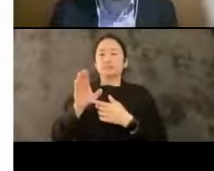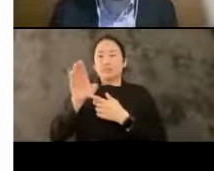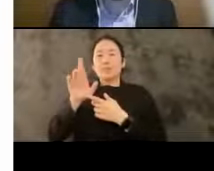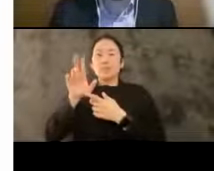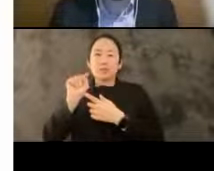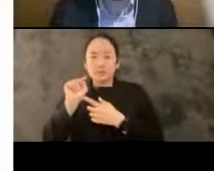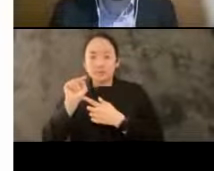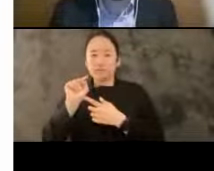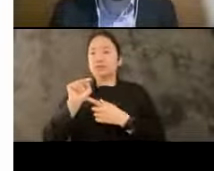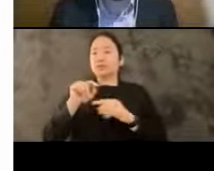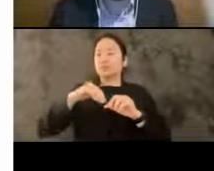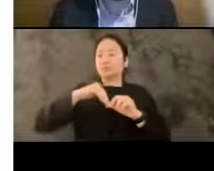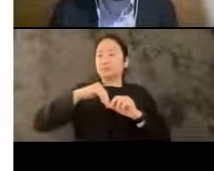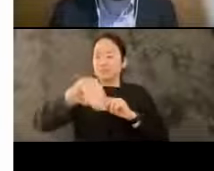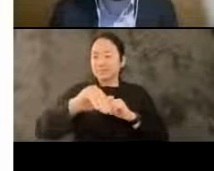corridor. That is the paved